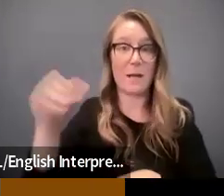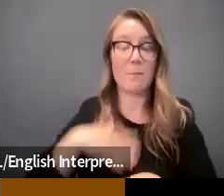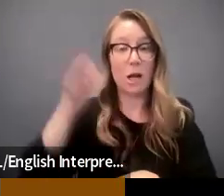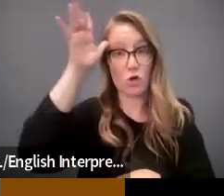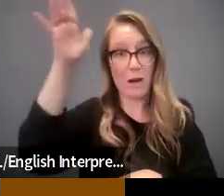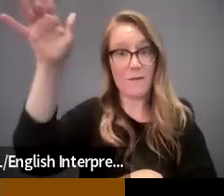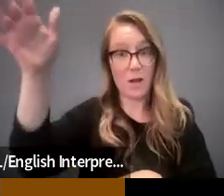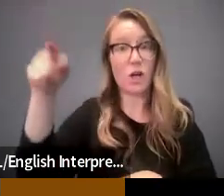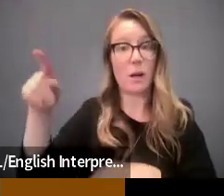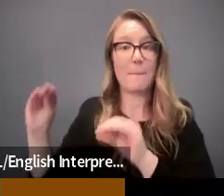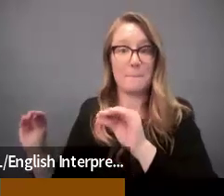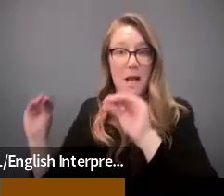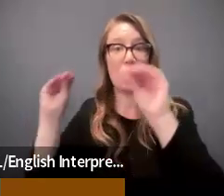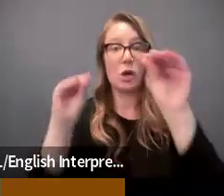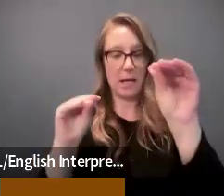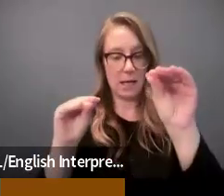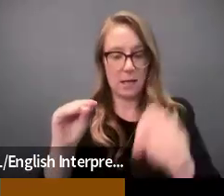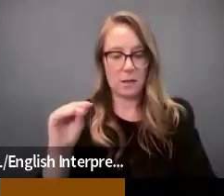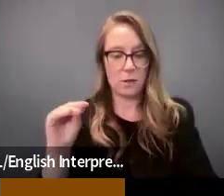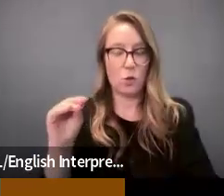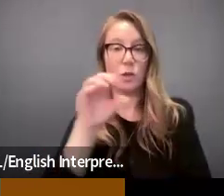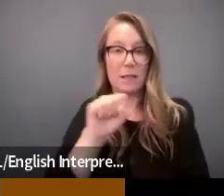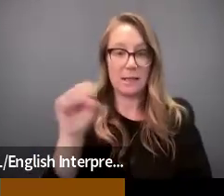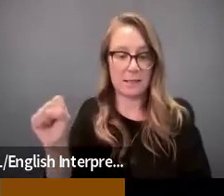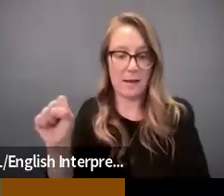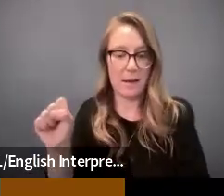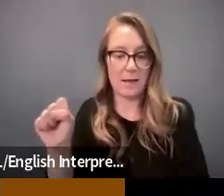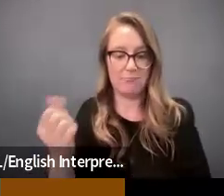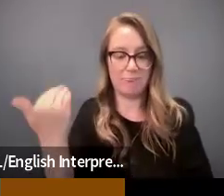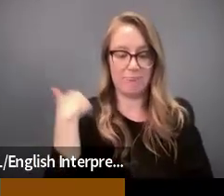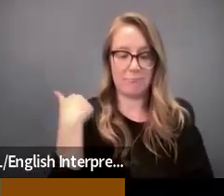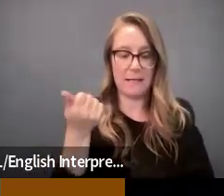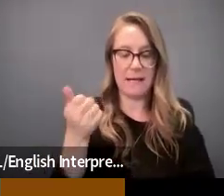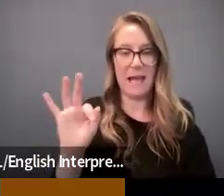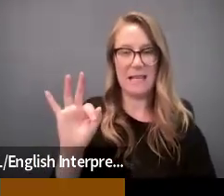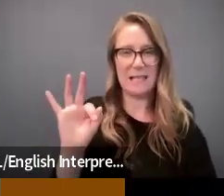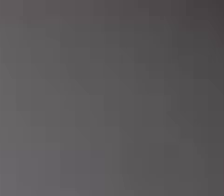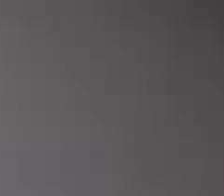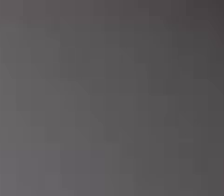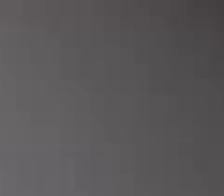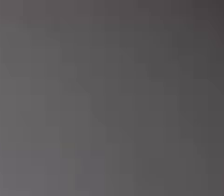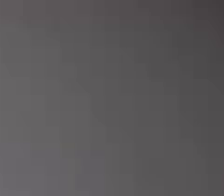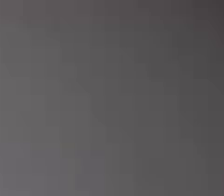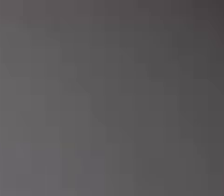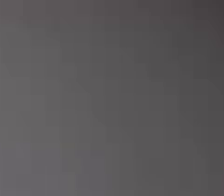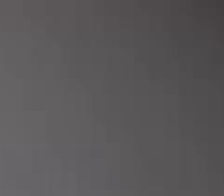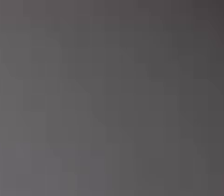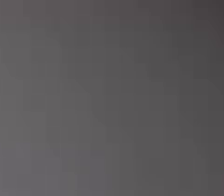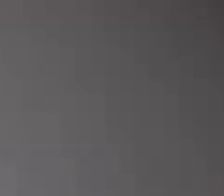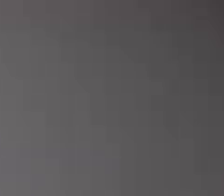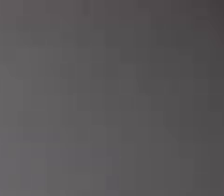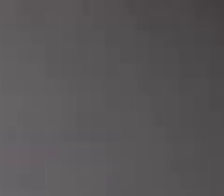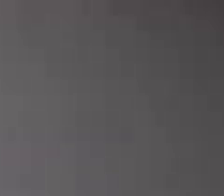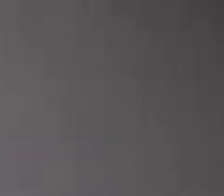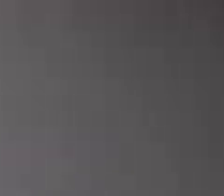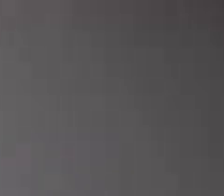grandpa migrated to Sunnyside back in the 70s, I believe, brought my mom. She was just